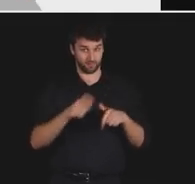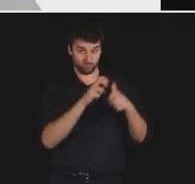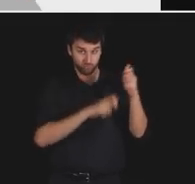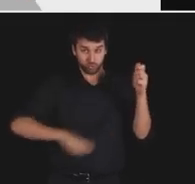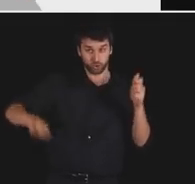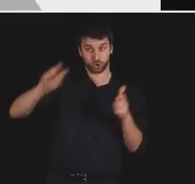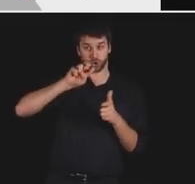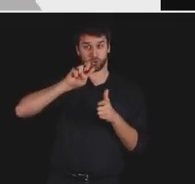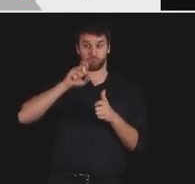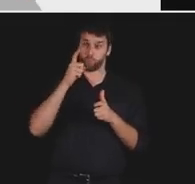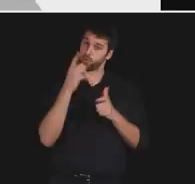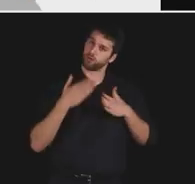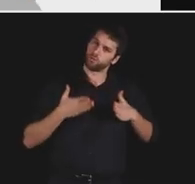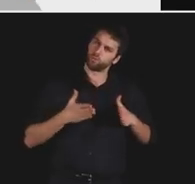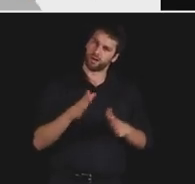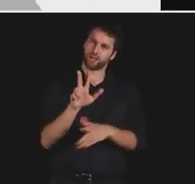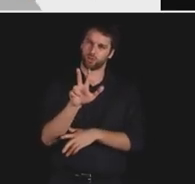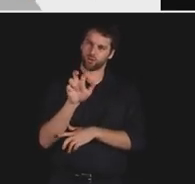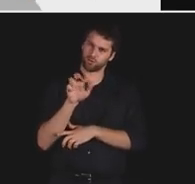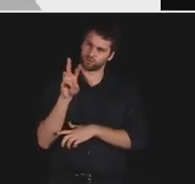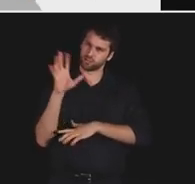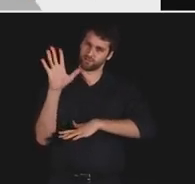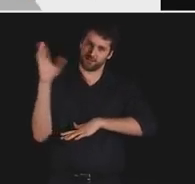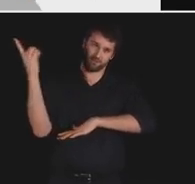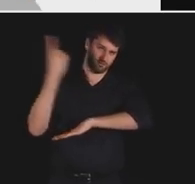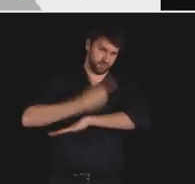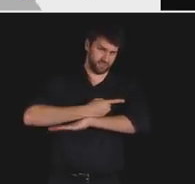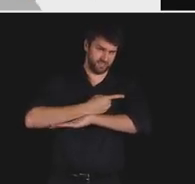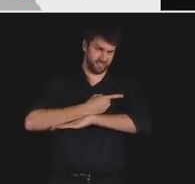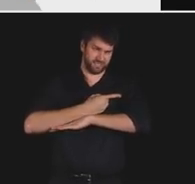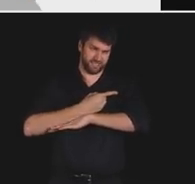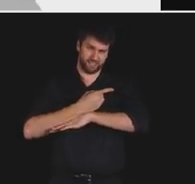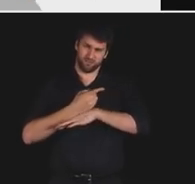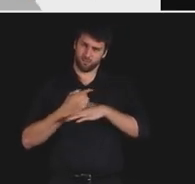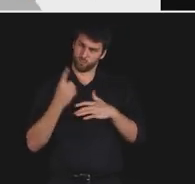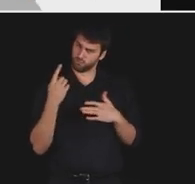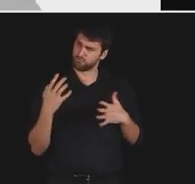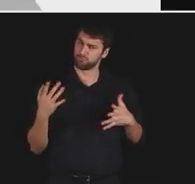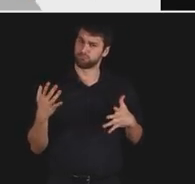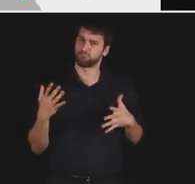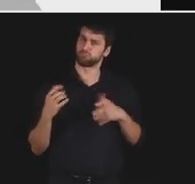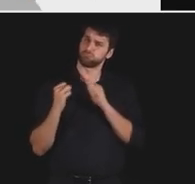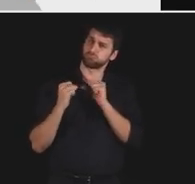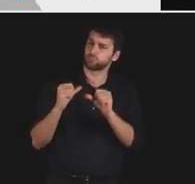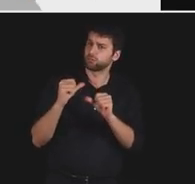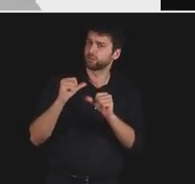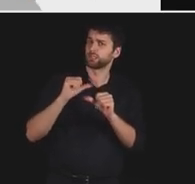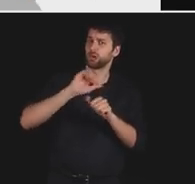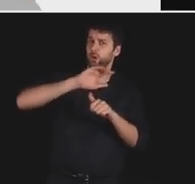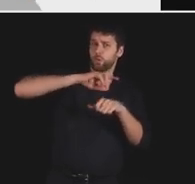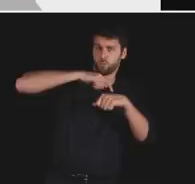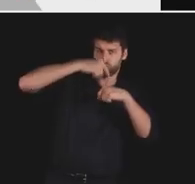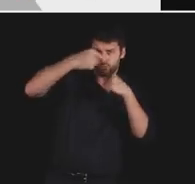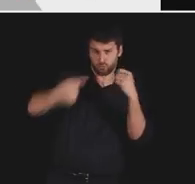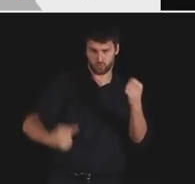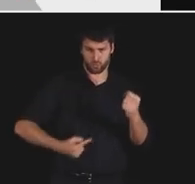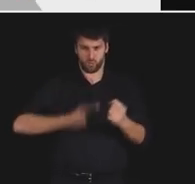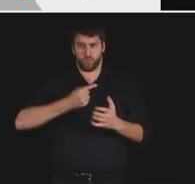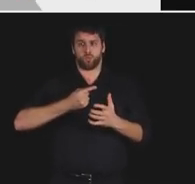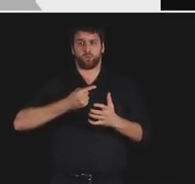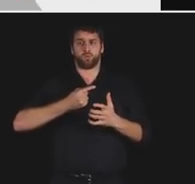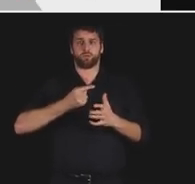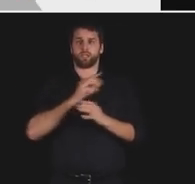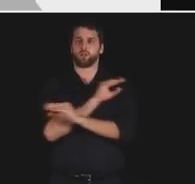365-day, one-way, continuous, round-the-world journey covering all seven continents with no